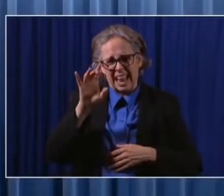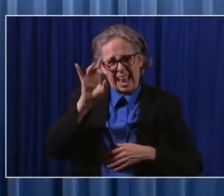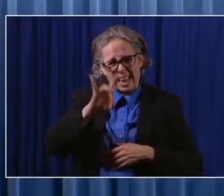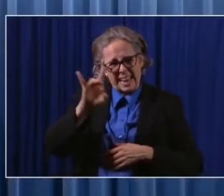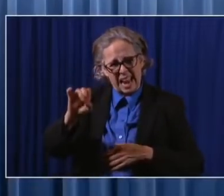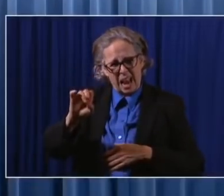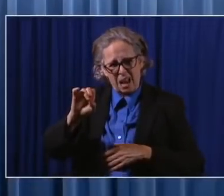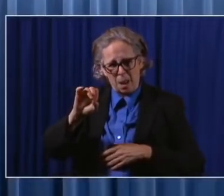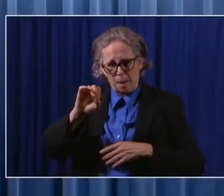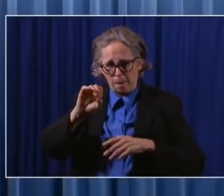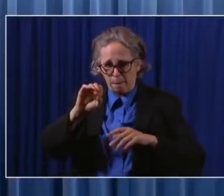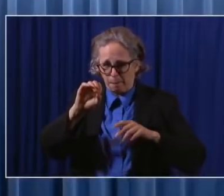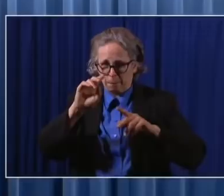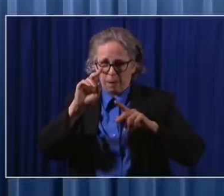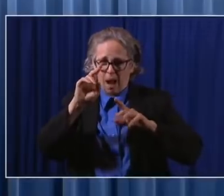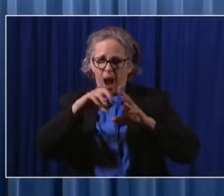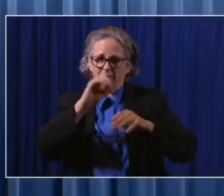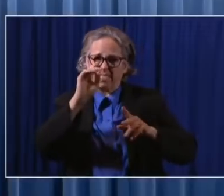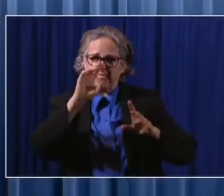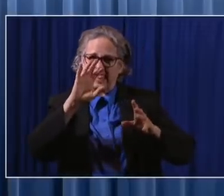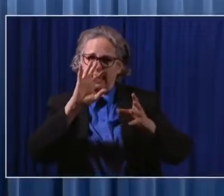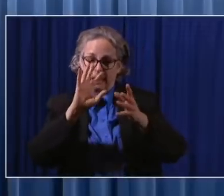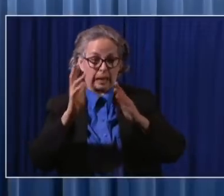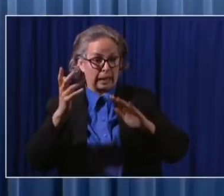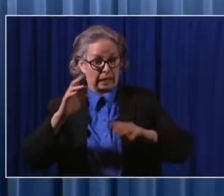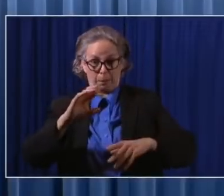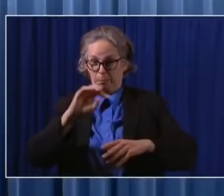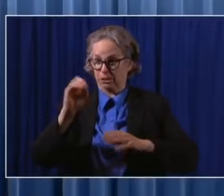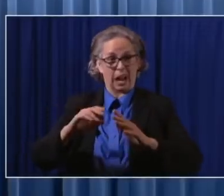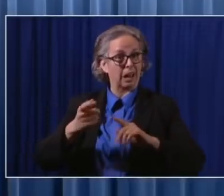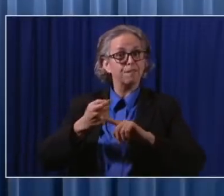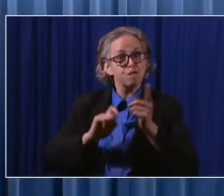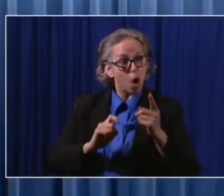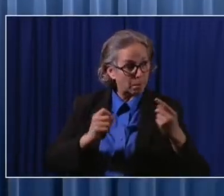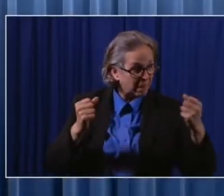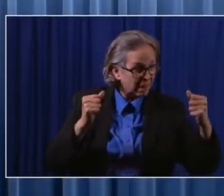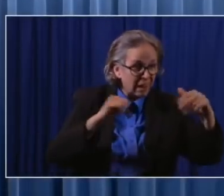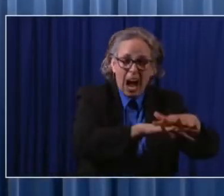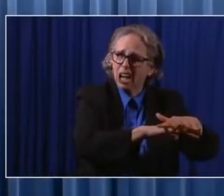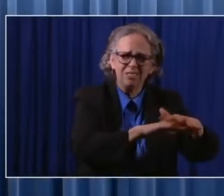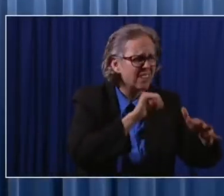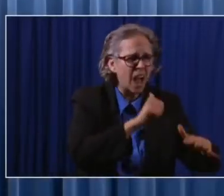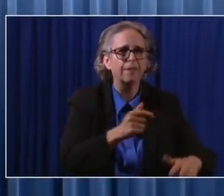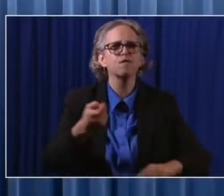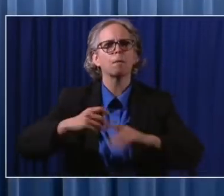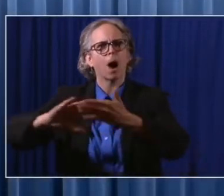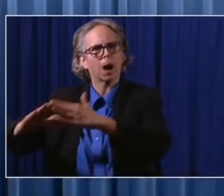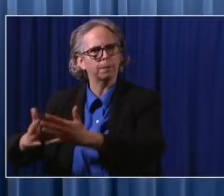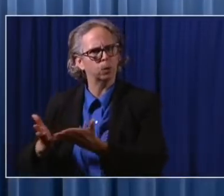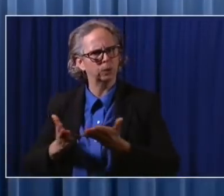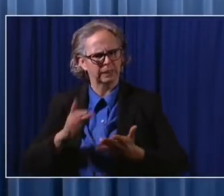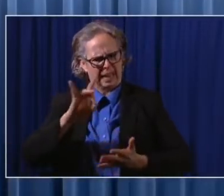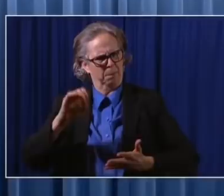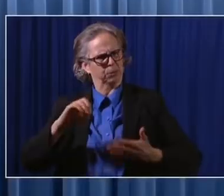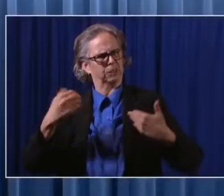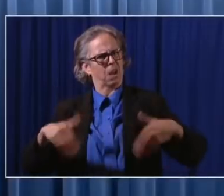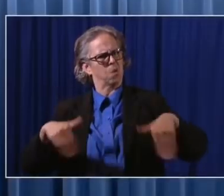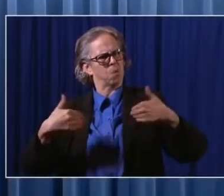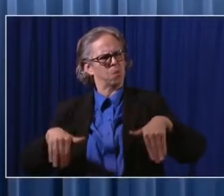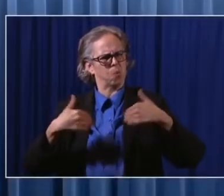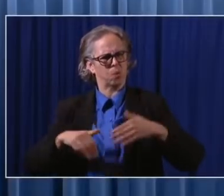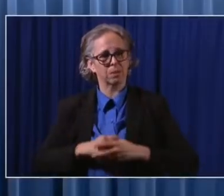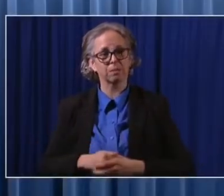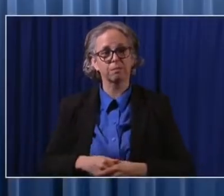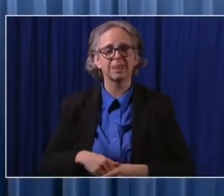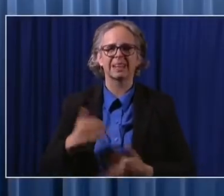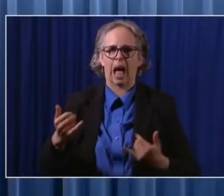transmission in the broader community. Let's turn to Franklin County. And you will note in Franklin County,